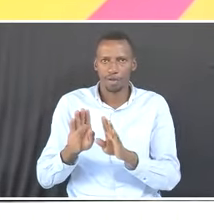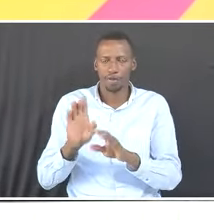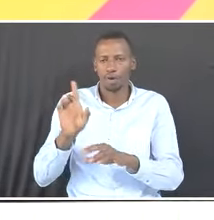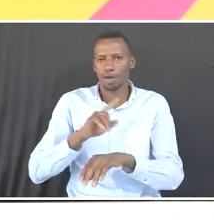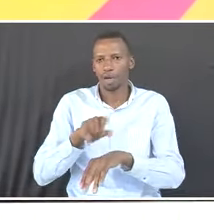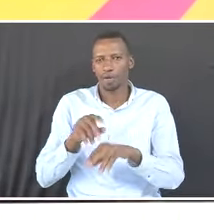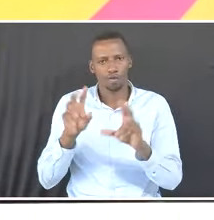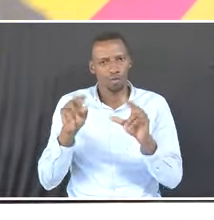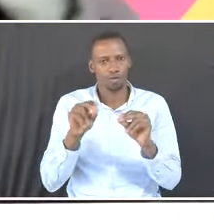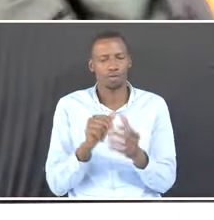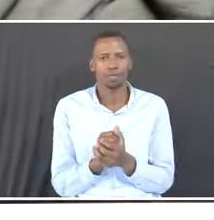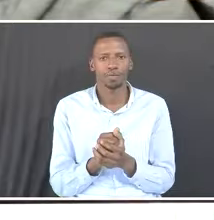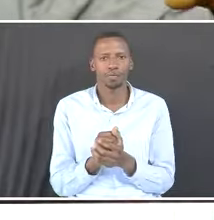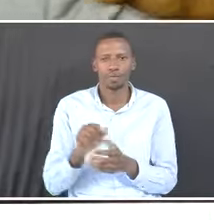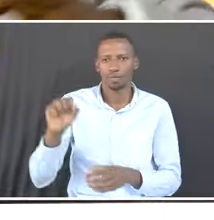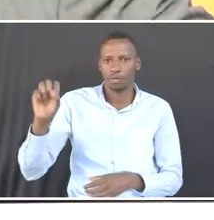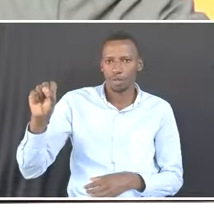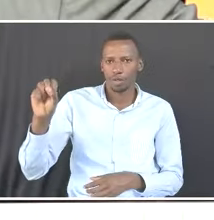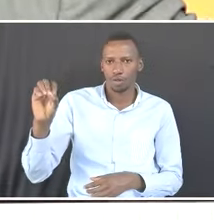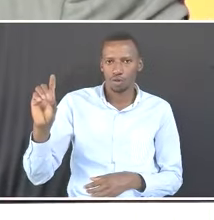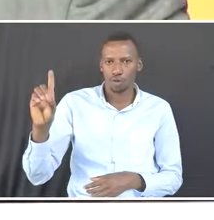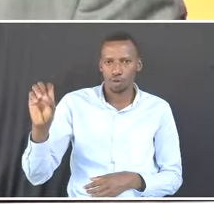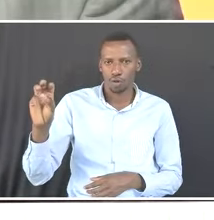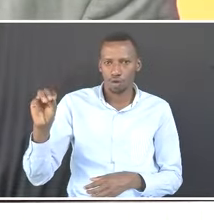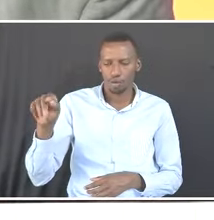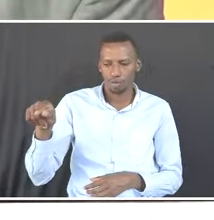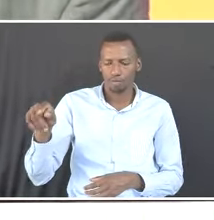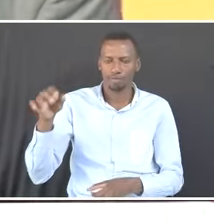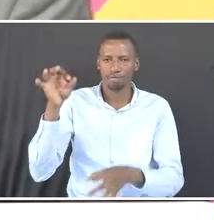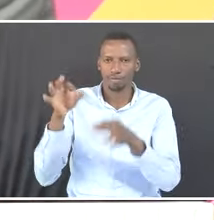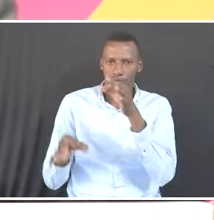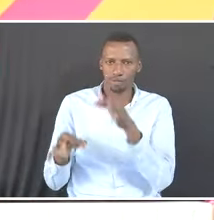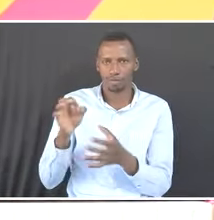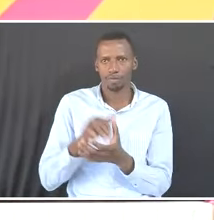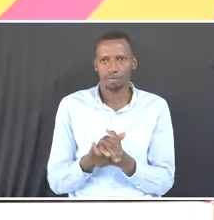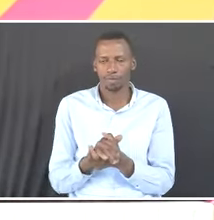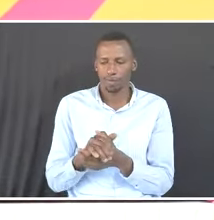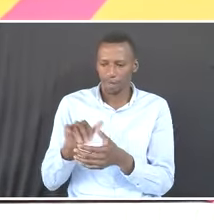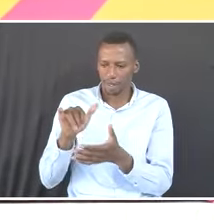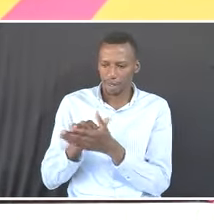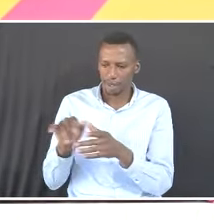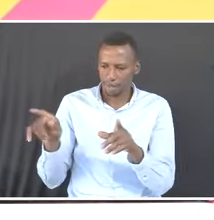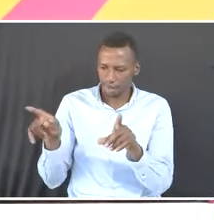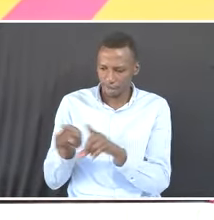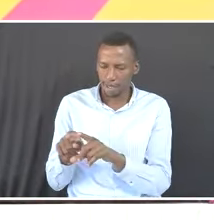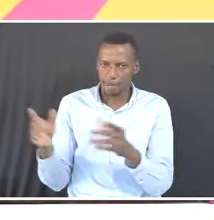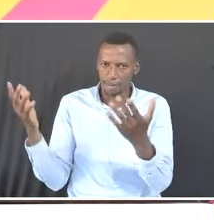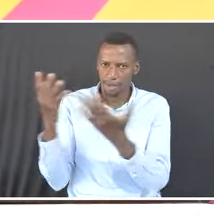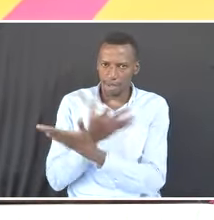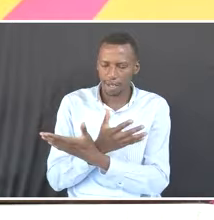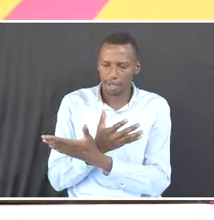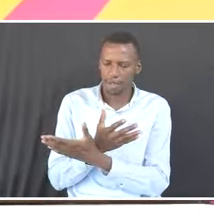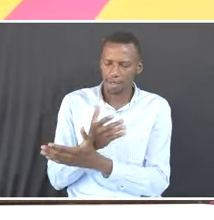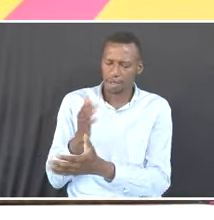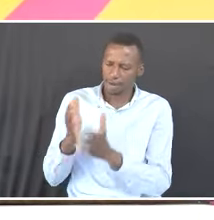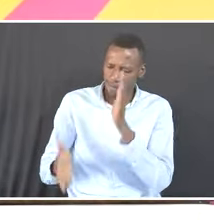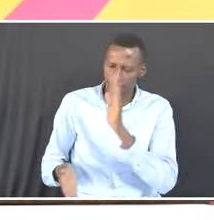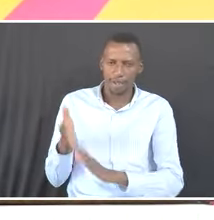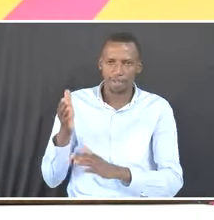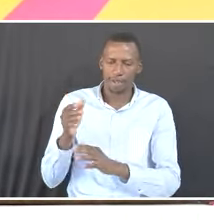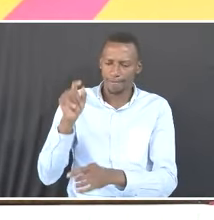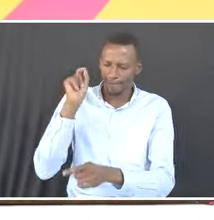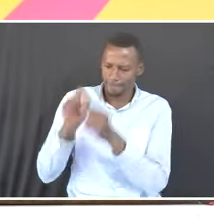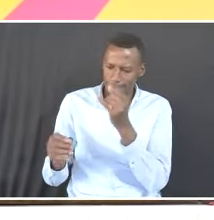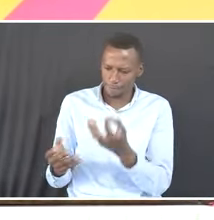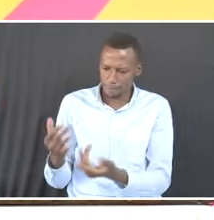hour. Sodom was judged that very night and condemned to be burned to ashes immediately